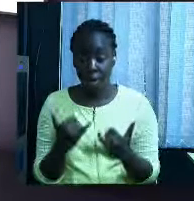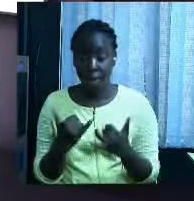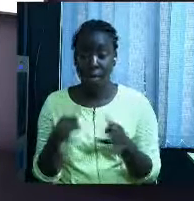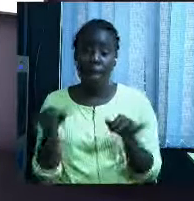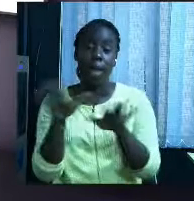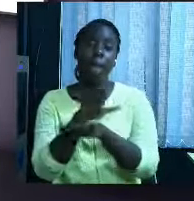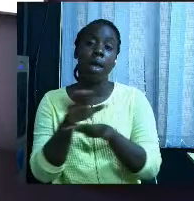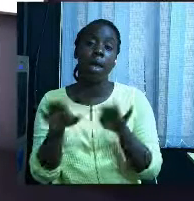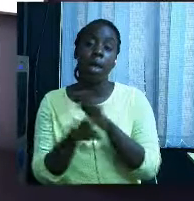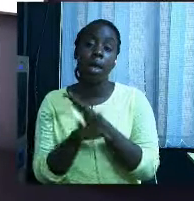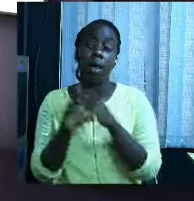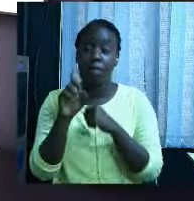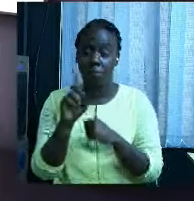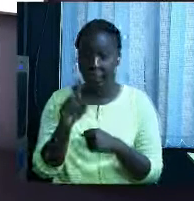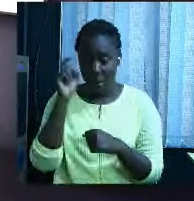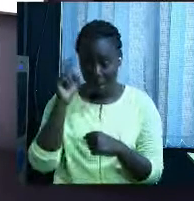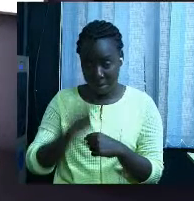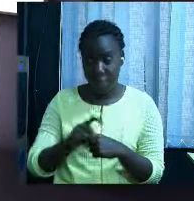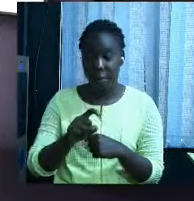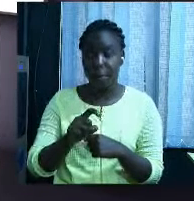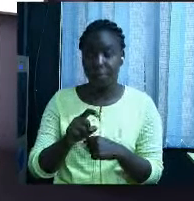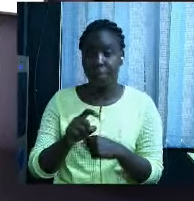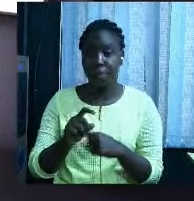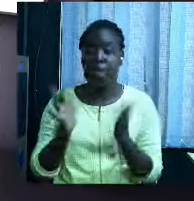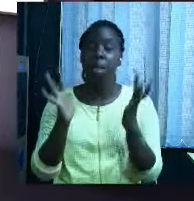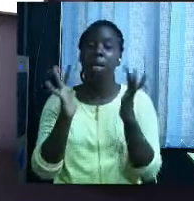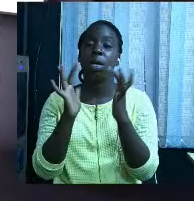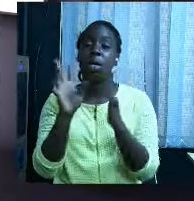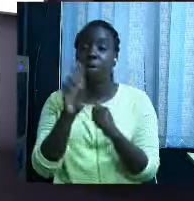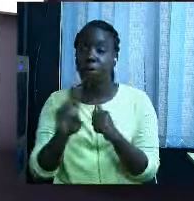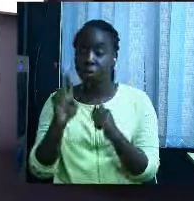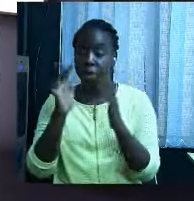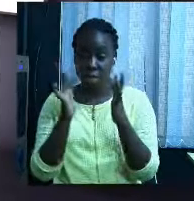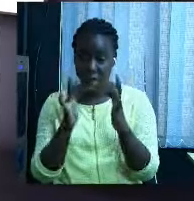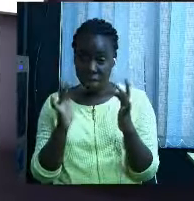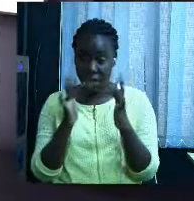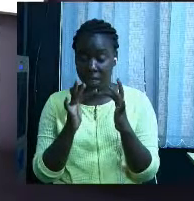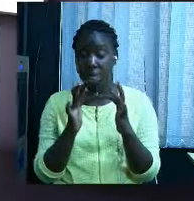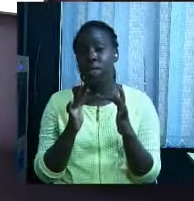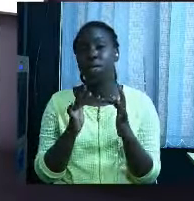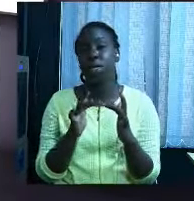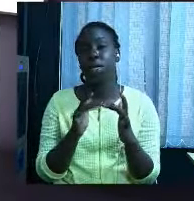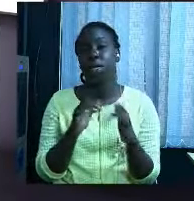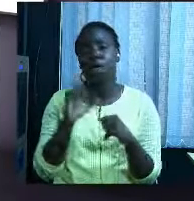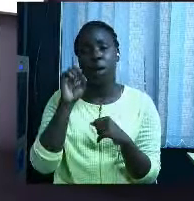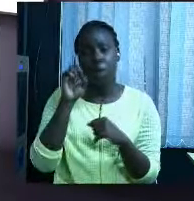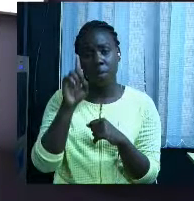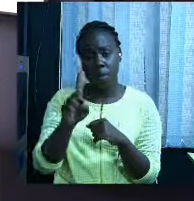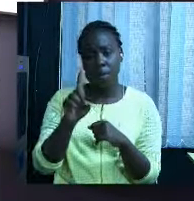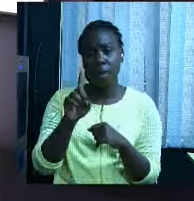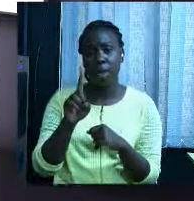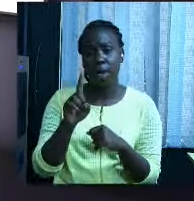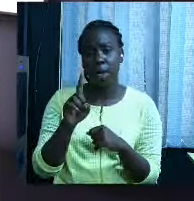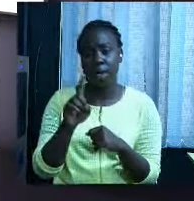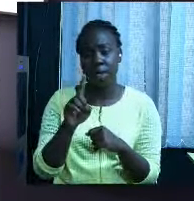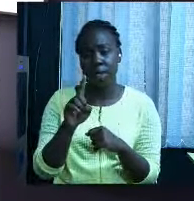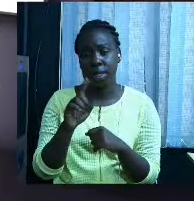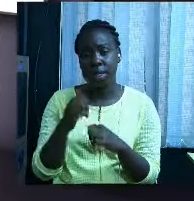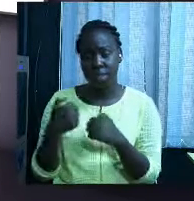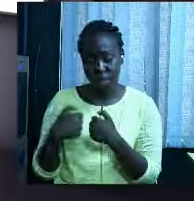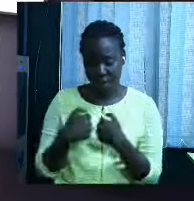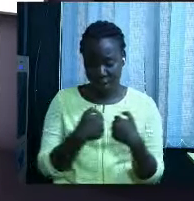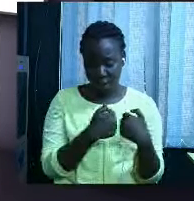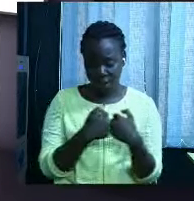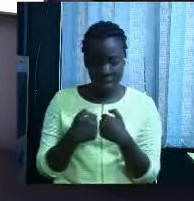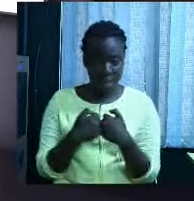everyone has to be online. And one of the amazing things, like my